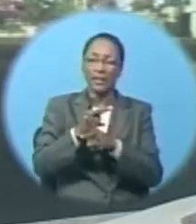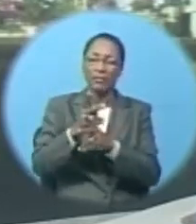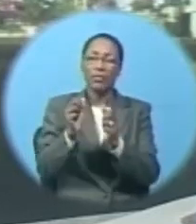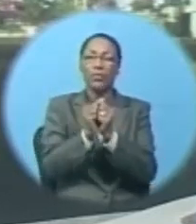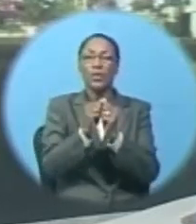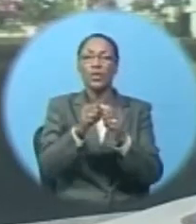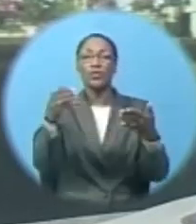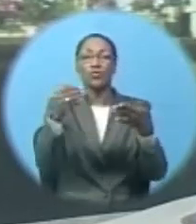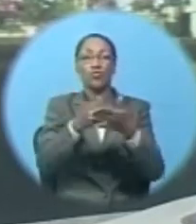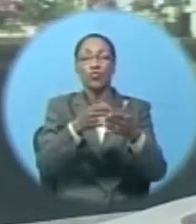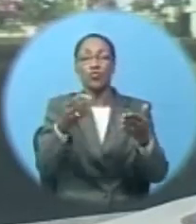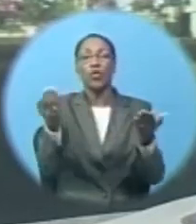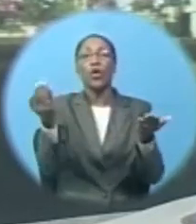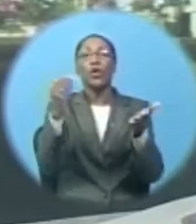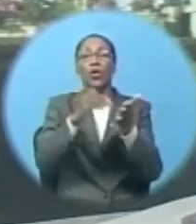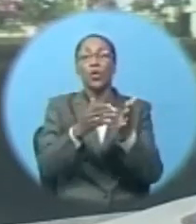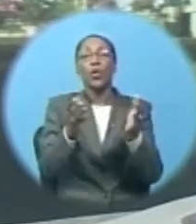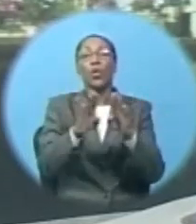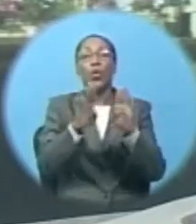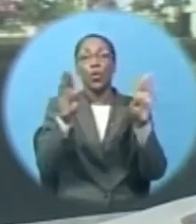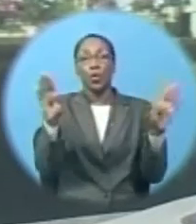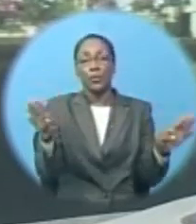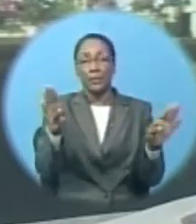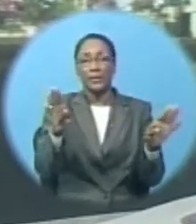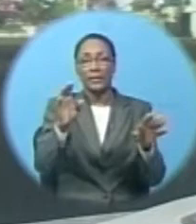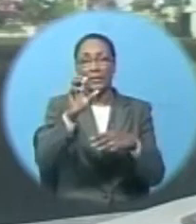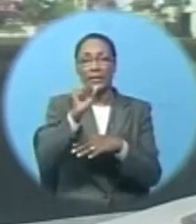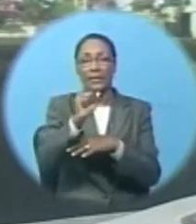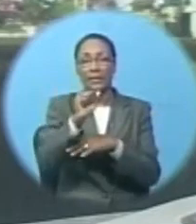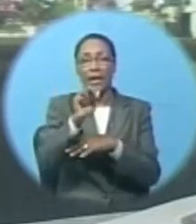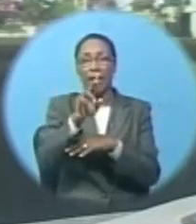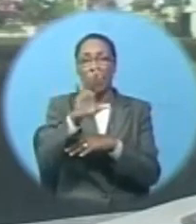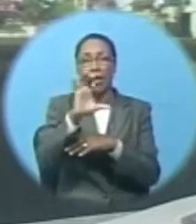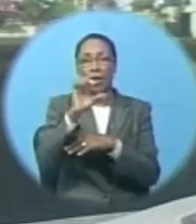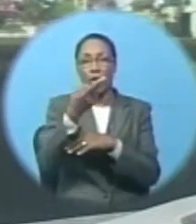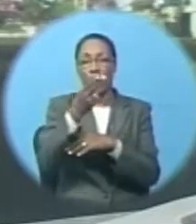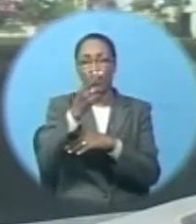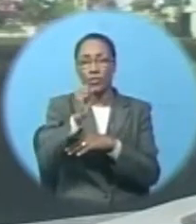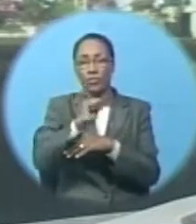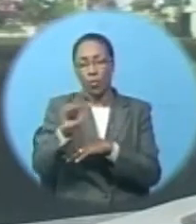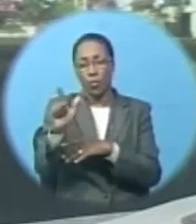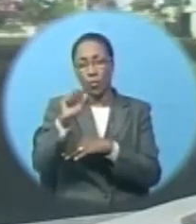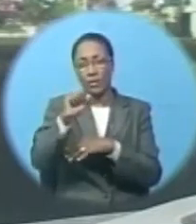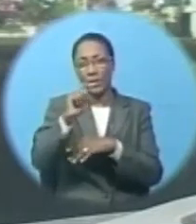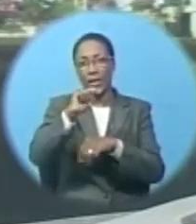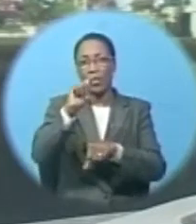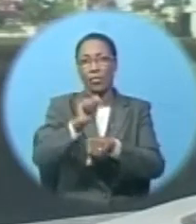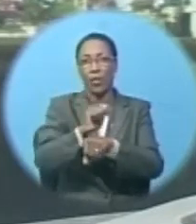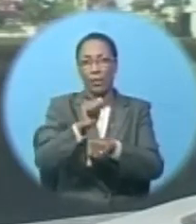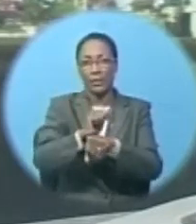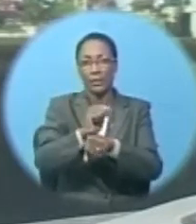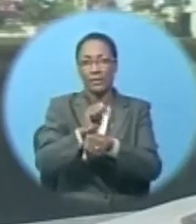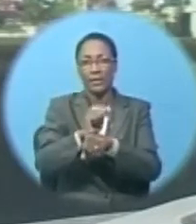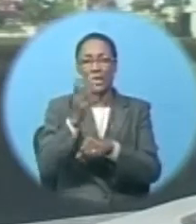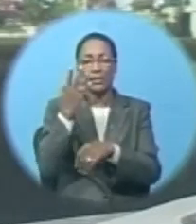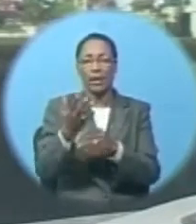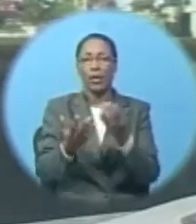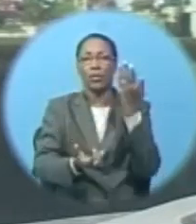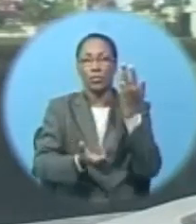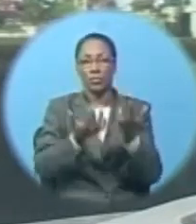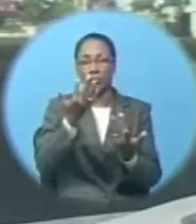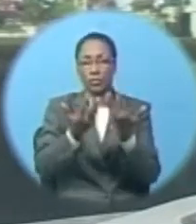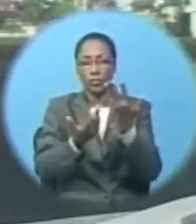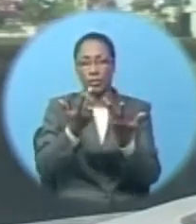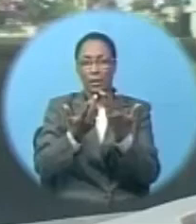St. Thomas. He adds, with rapid development in St. Philip, consideration has been given to reconstructing a fire station in